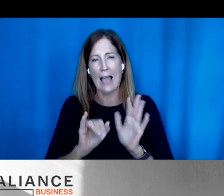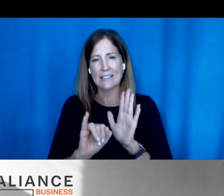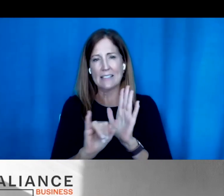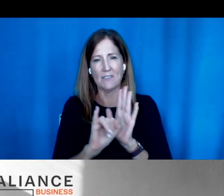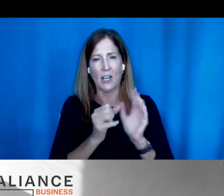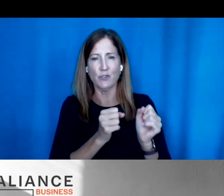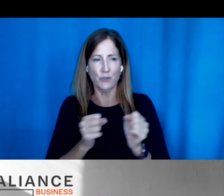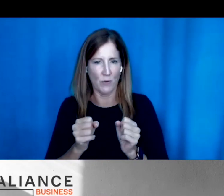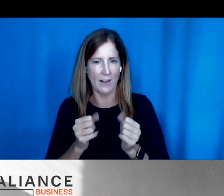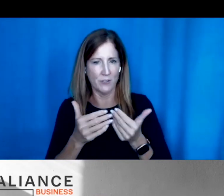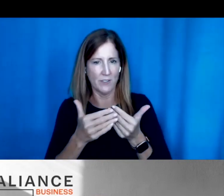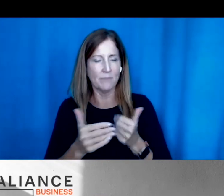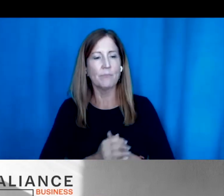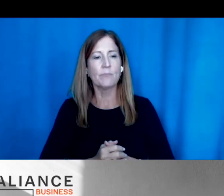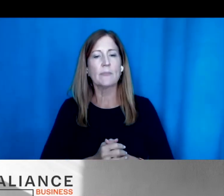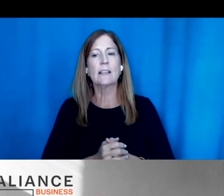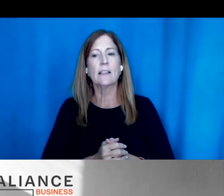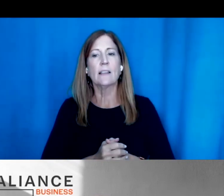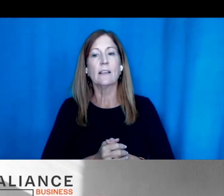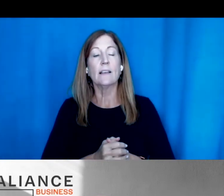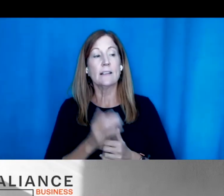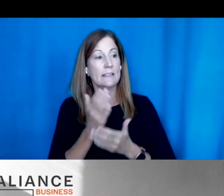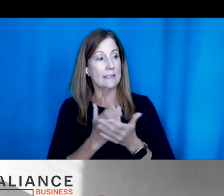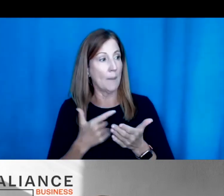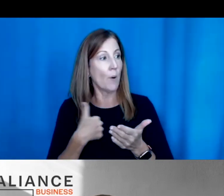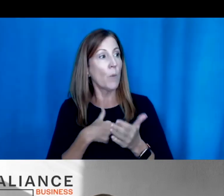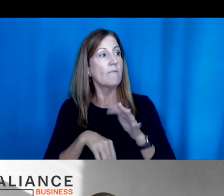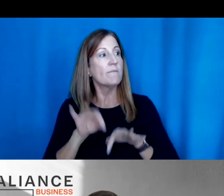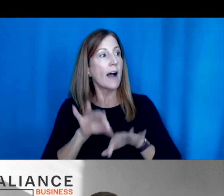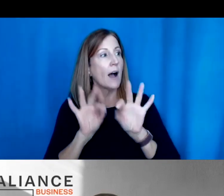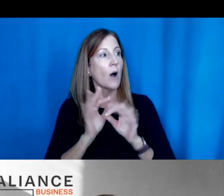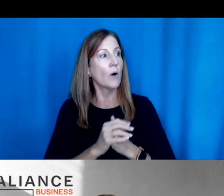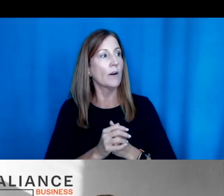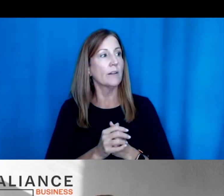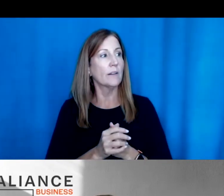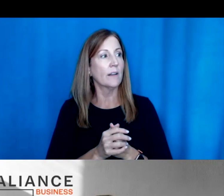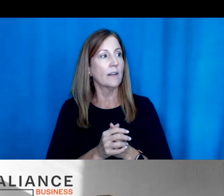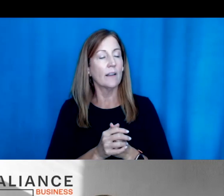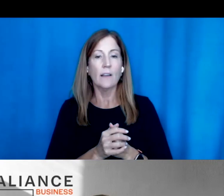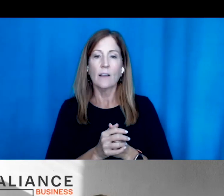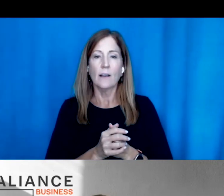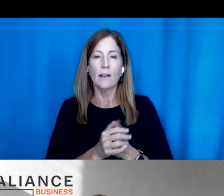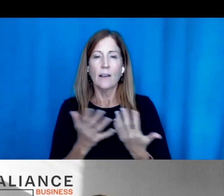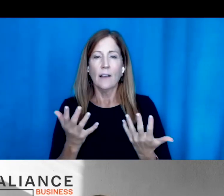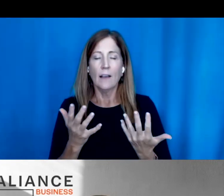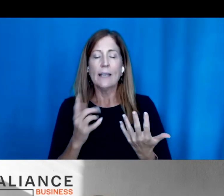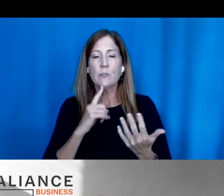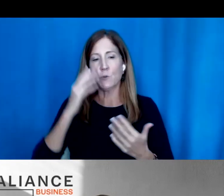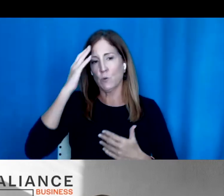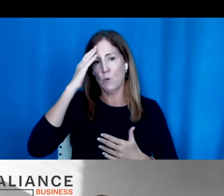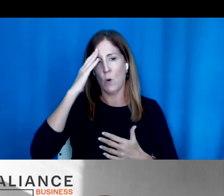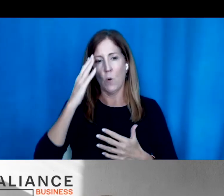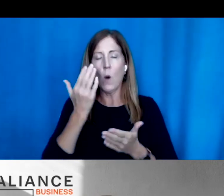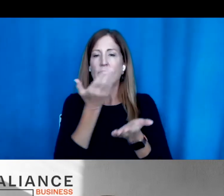strategies, some of the things that we have found that are really important is to know the